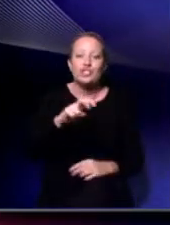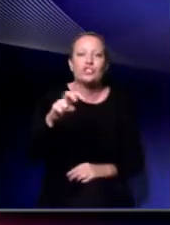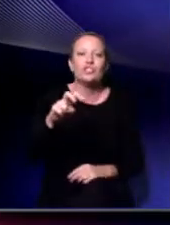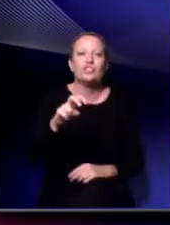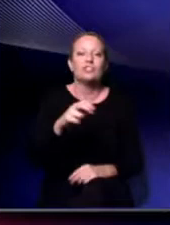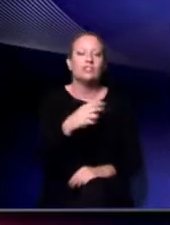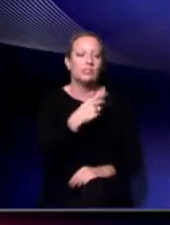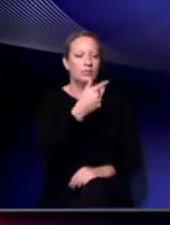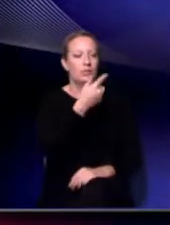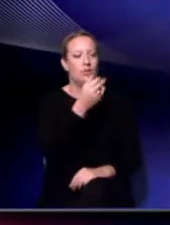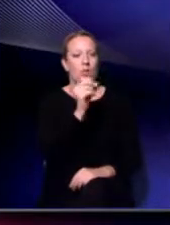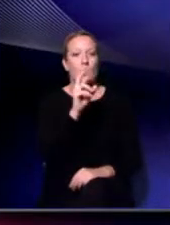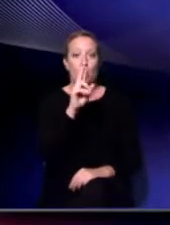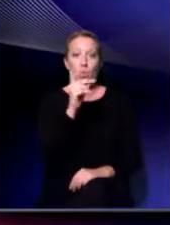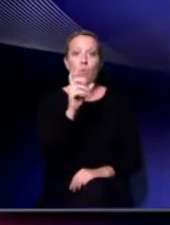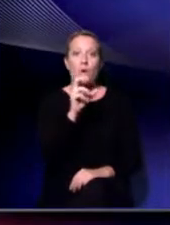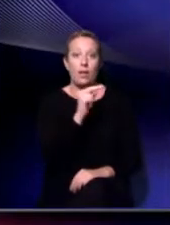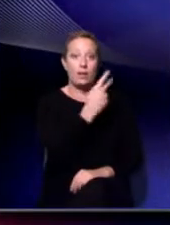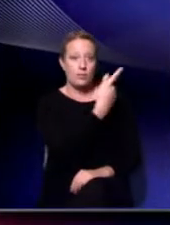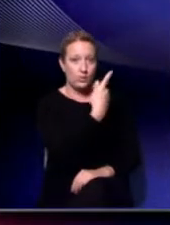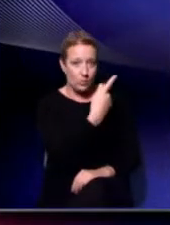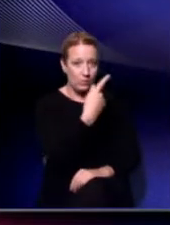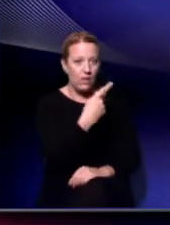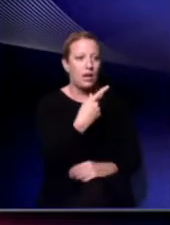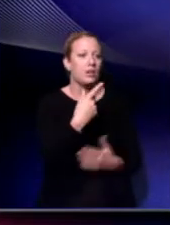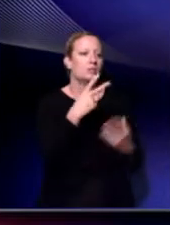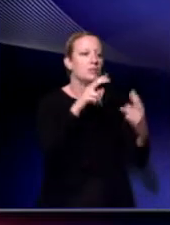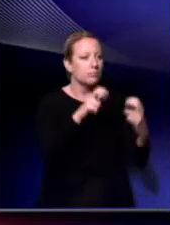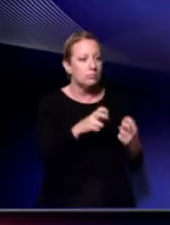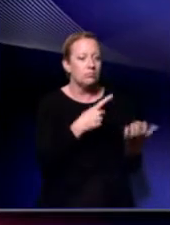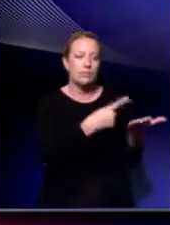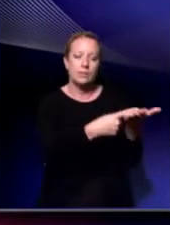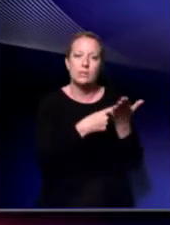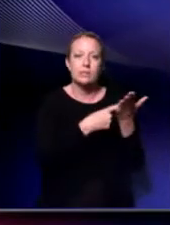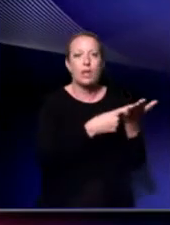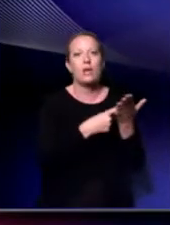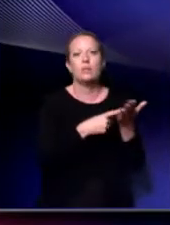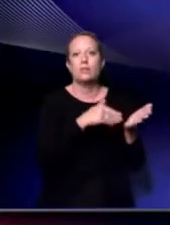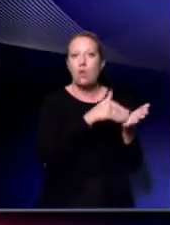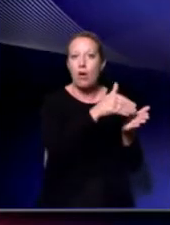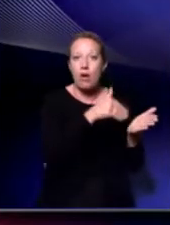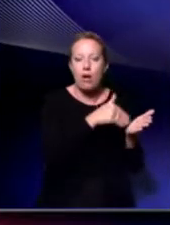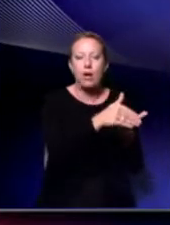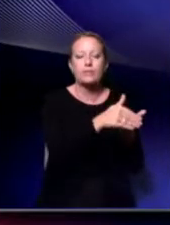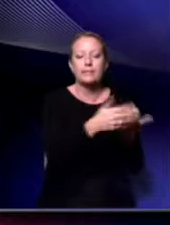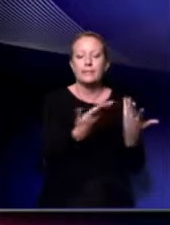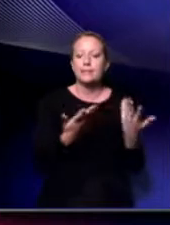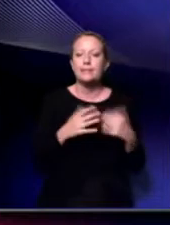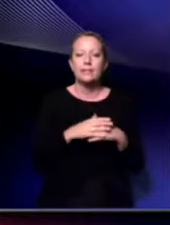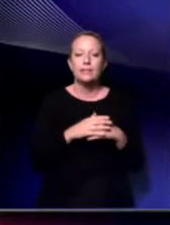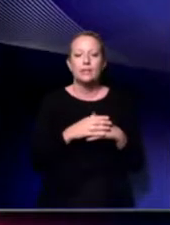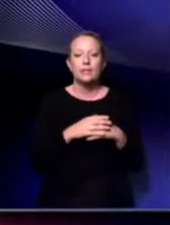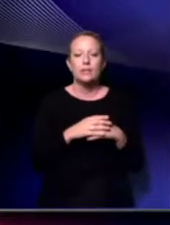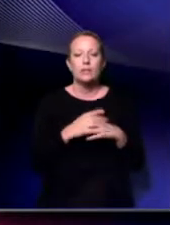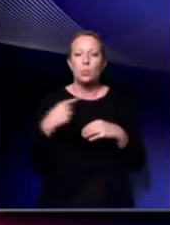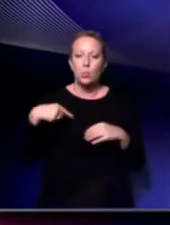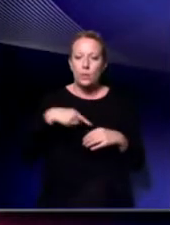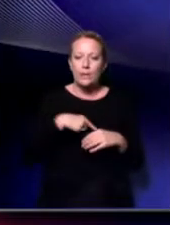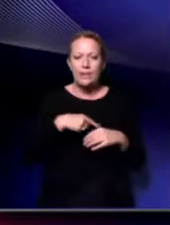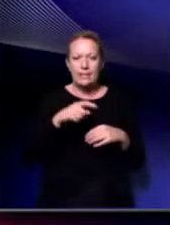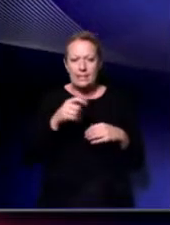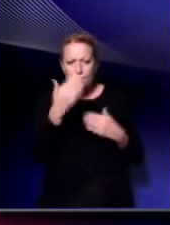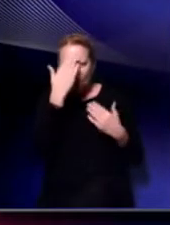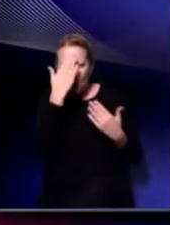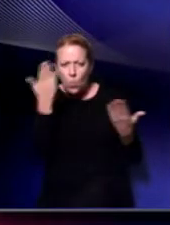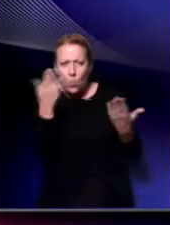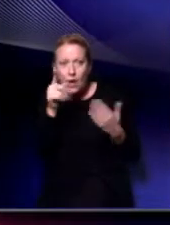had a number of, have talked a number of times, and part of this is just getting clarity on what exactly the board wants,